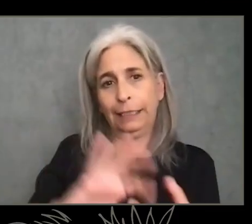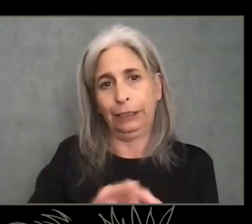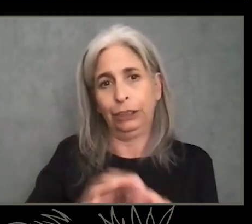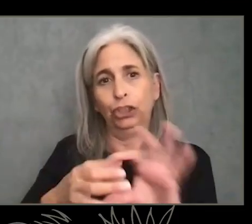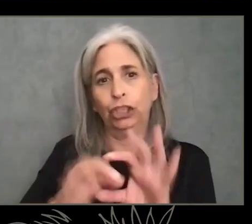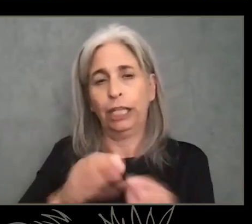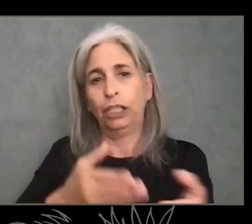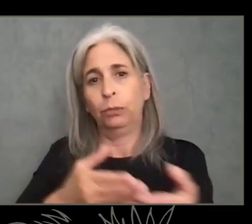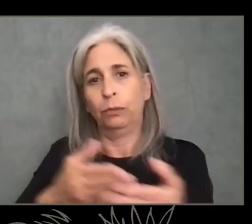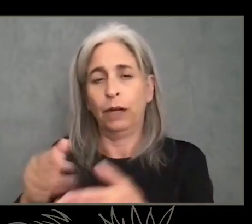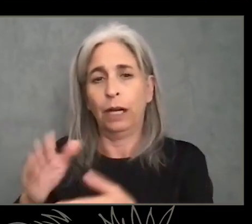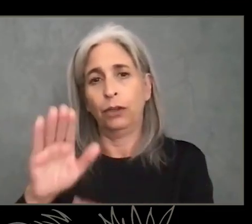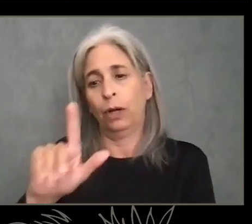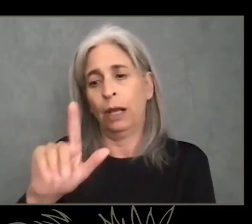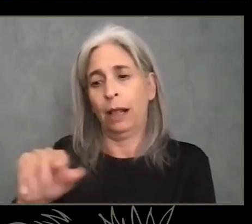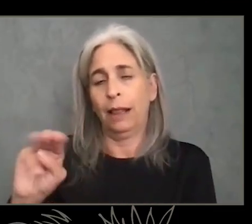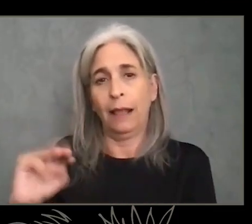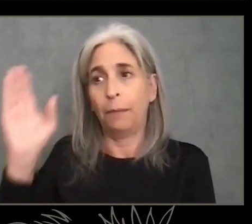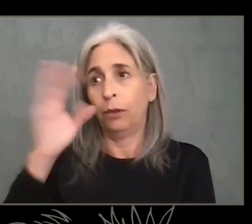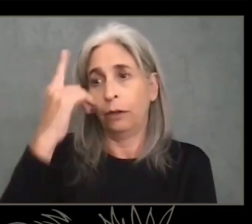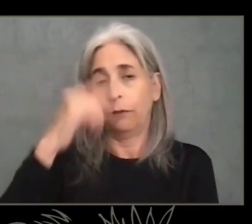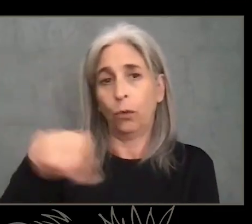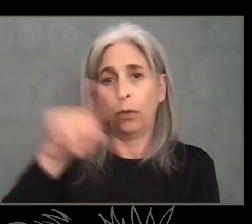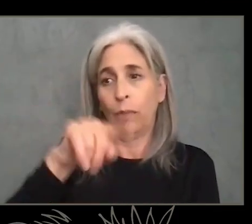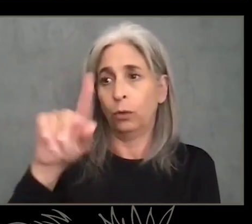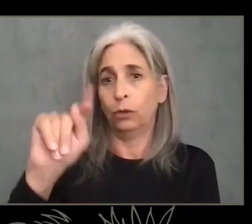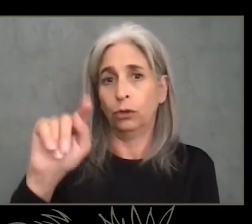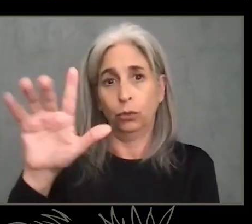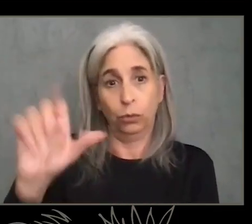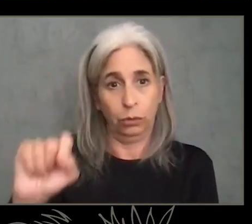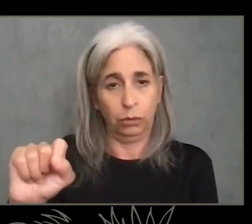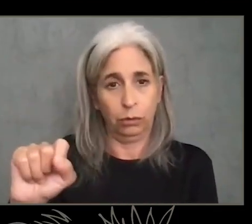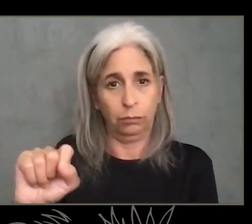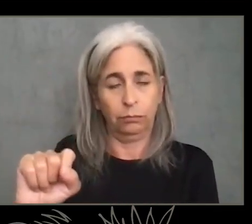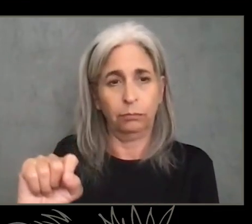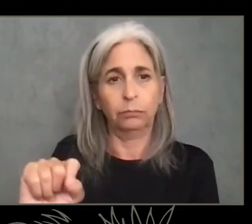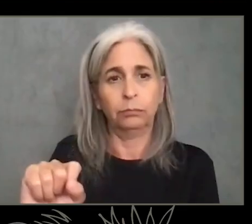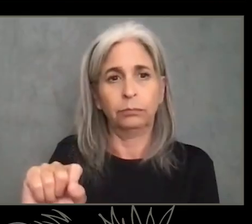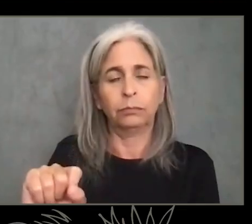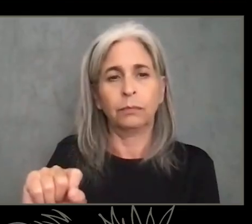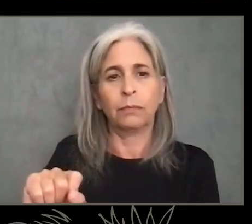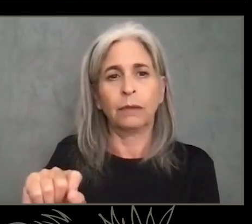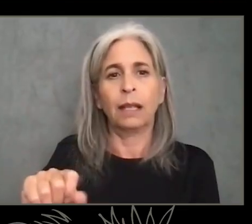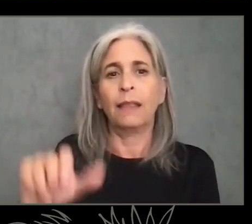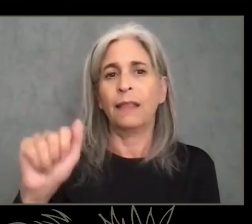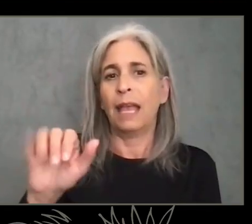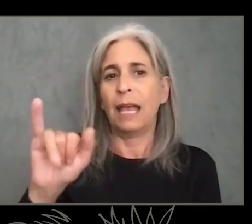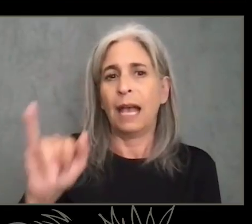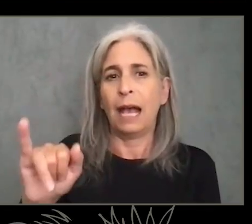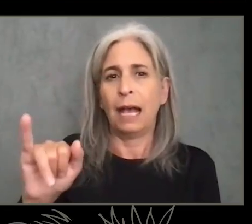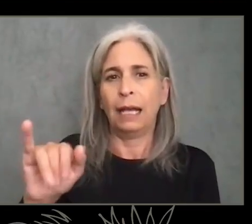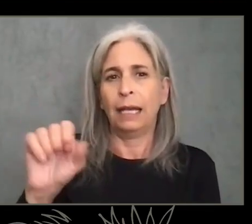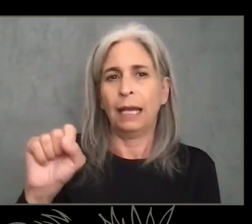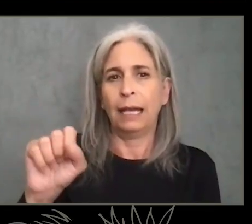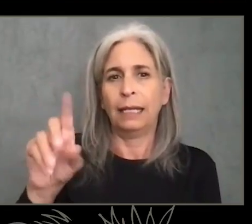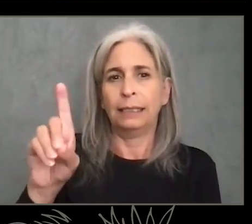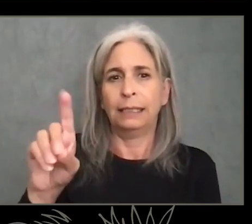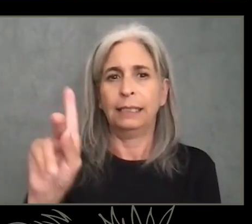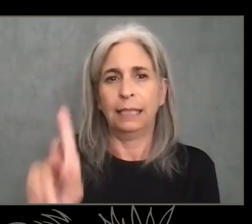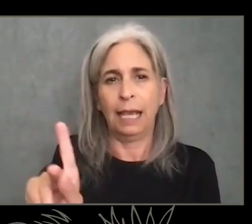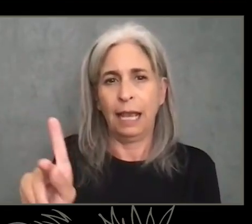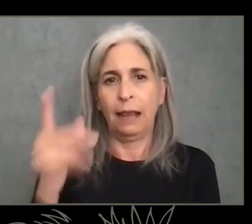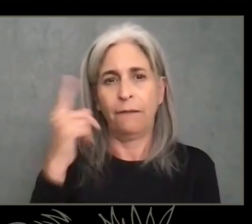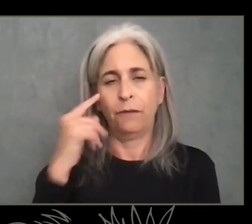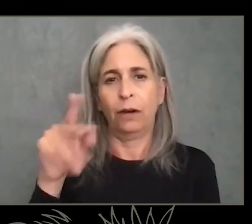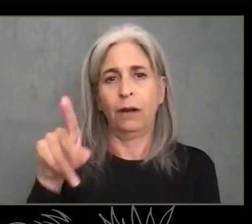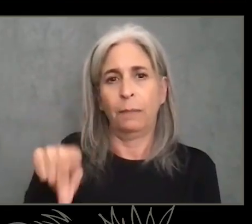your LLM look for those tools. There's also Llama Index, and of course the AI SDK from Vercel. But